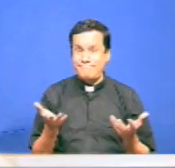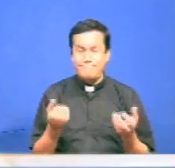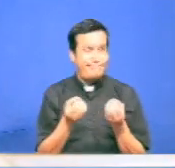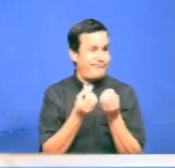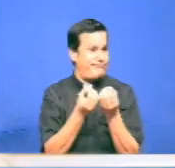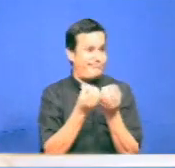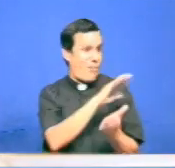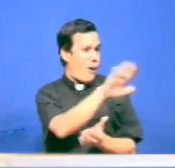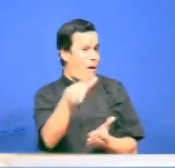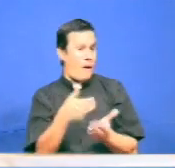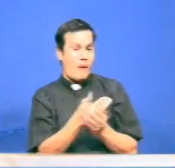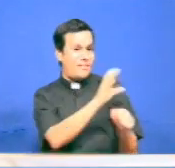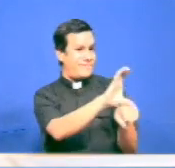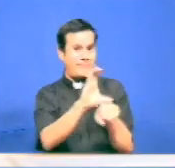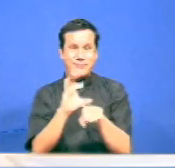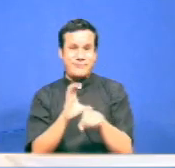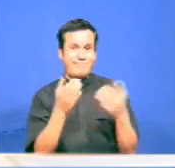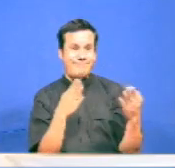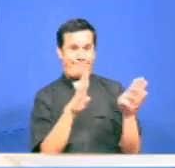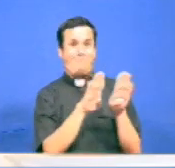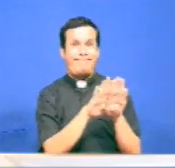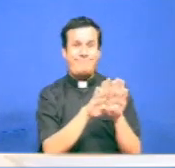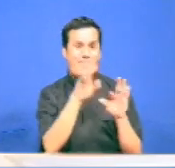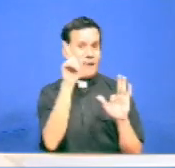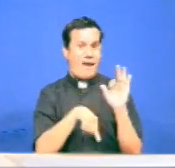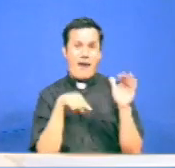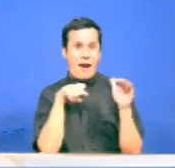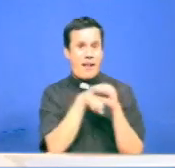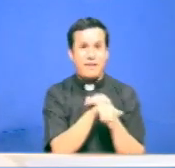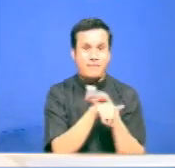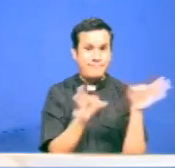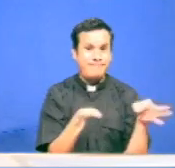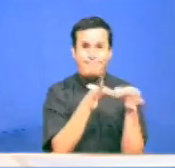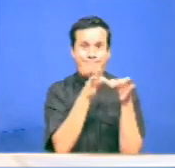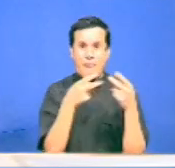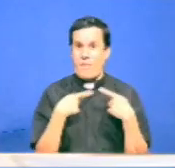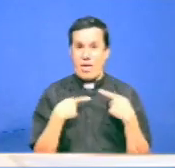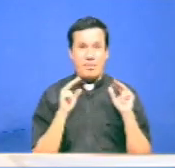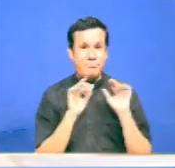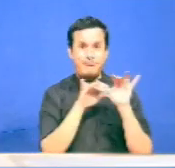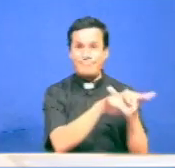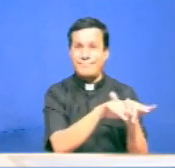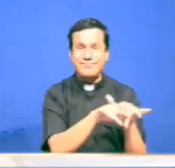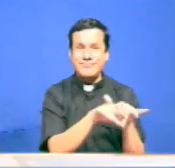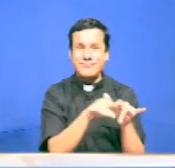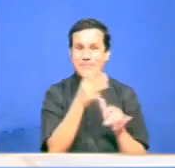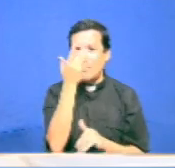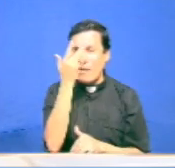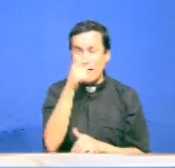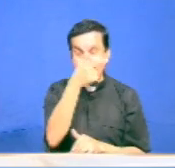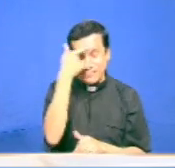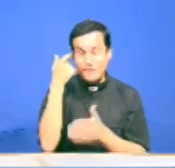our churches, we could not be able to kind of have all the faithful because of what, you know,